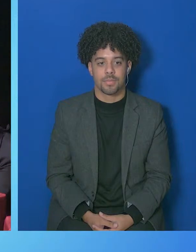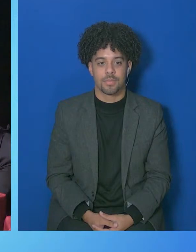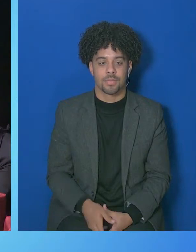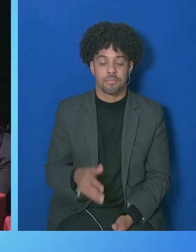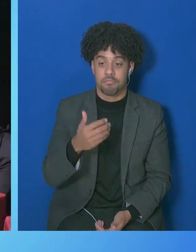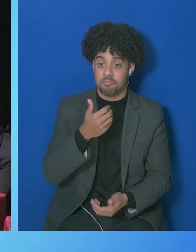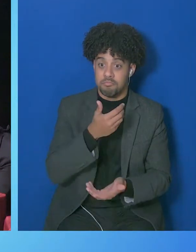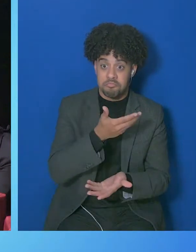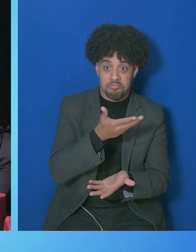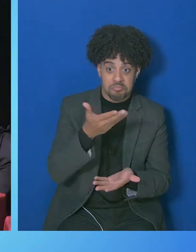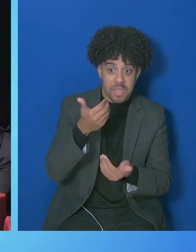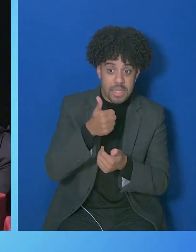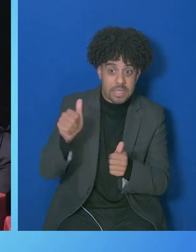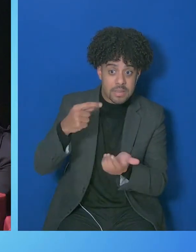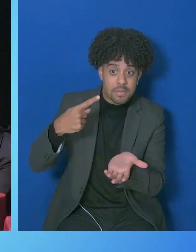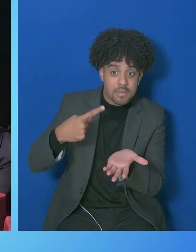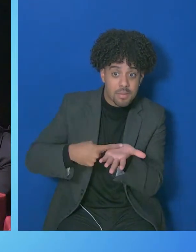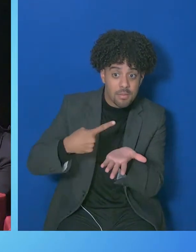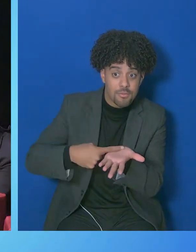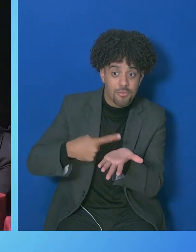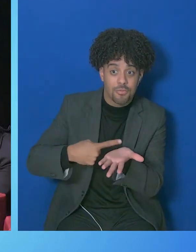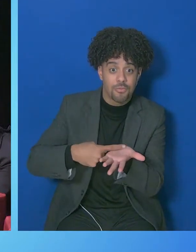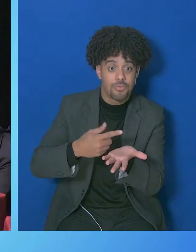Any discussion, any